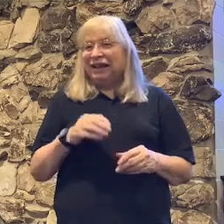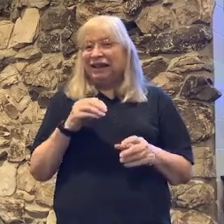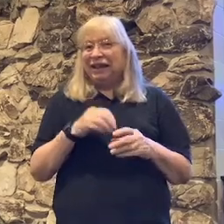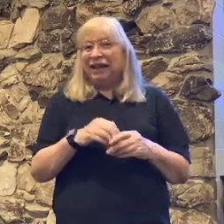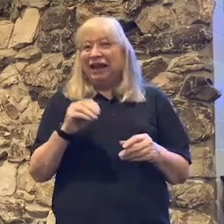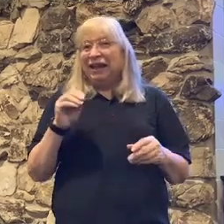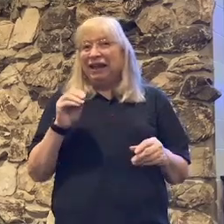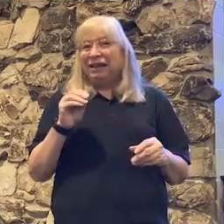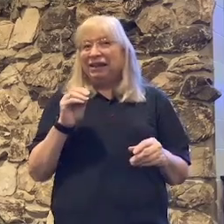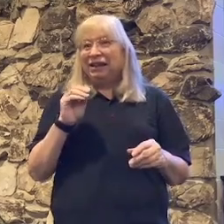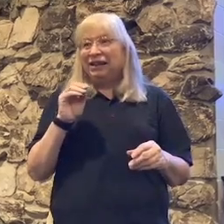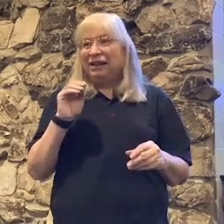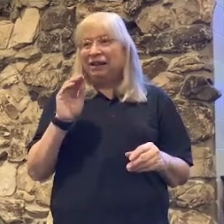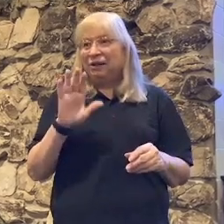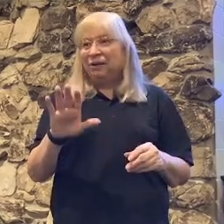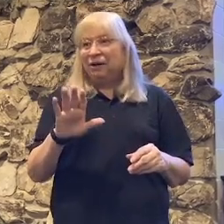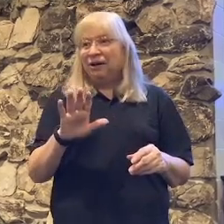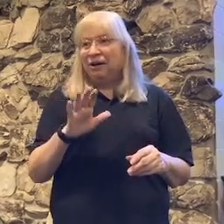Where's Jesus?